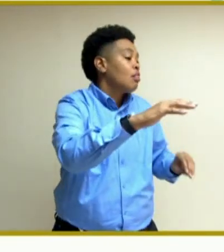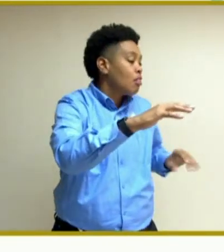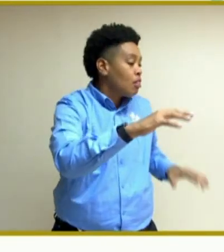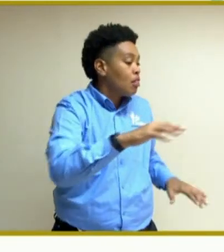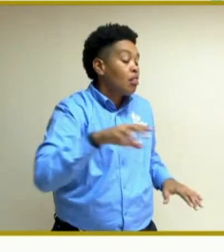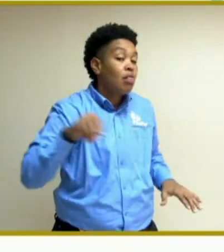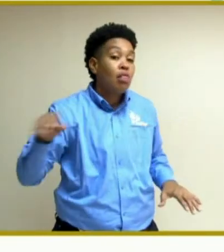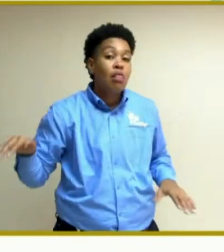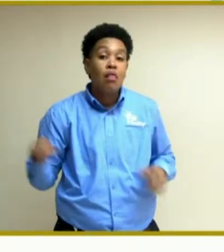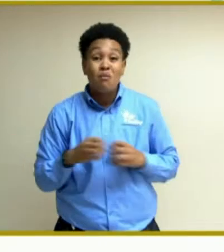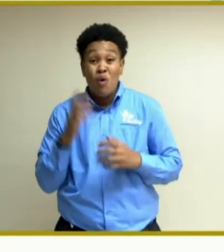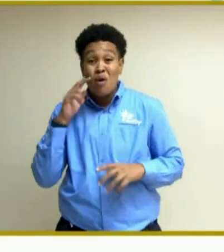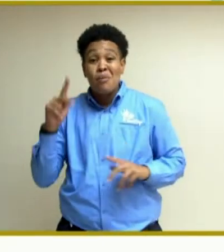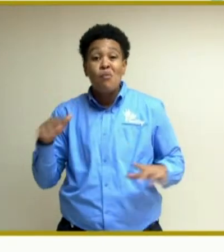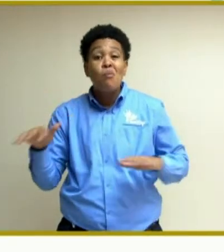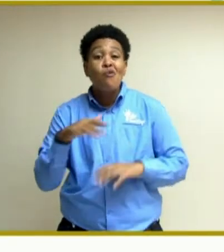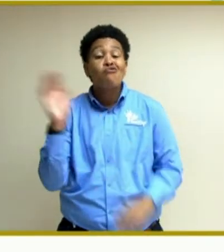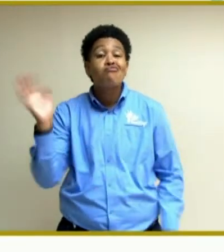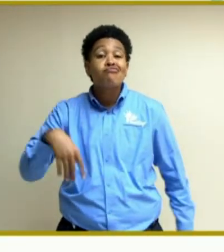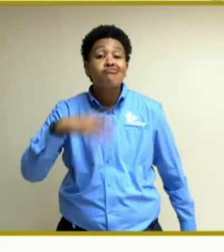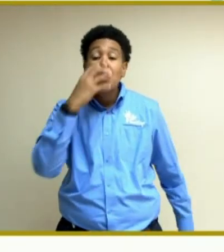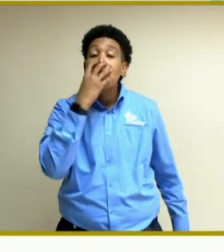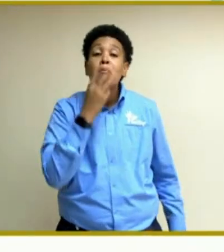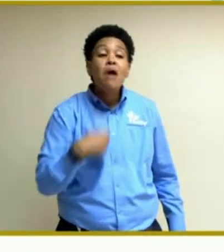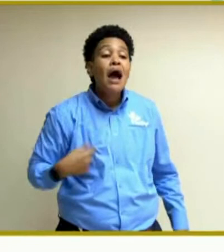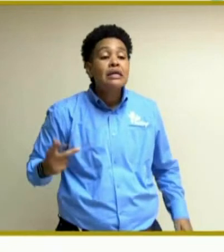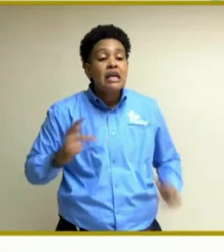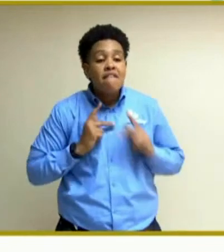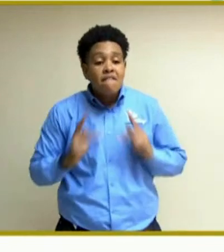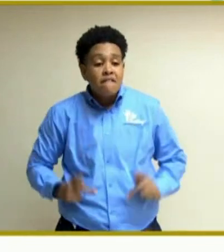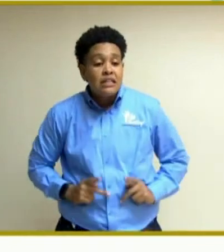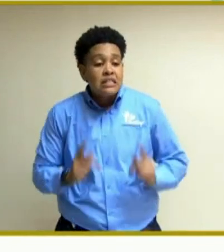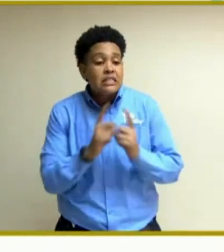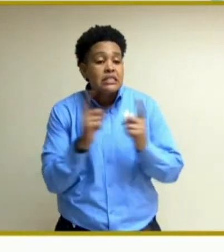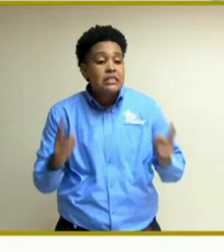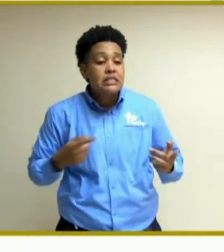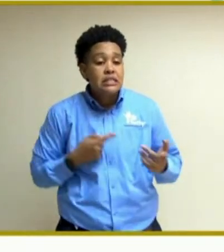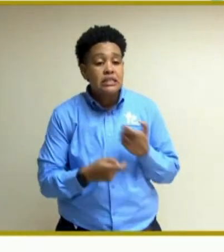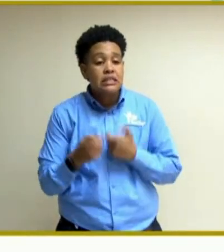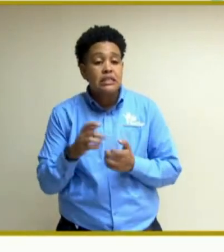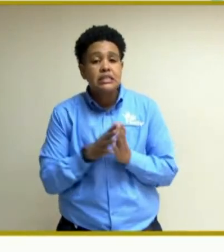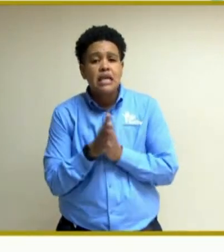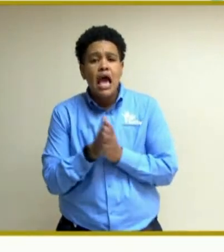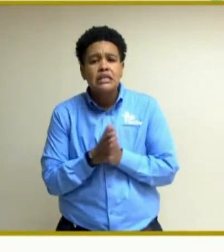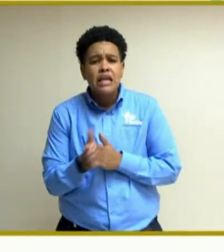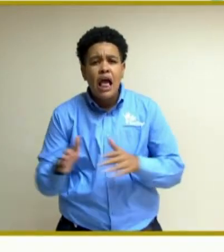not observe the protocols. They didn't wear the mask, they didn't physical distance, they didn't sanitize.